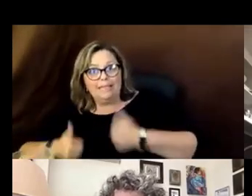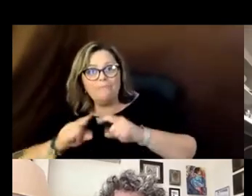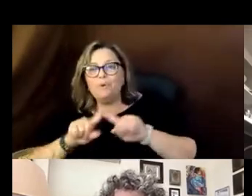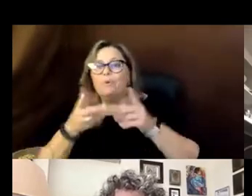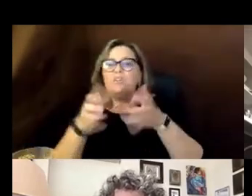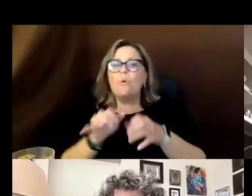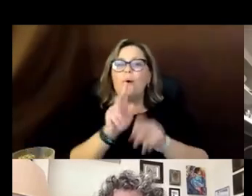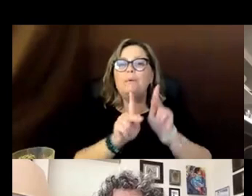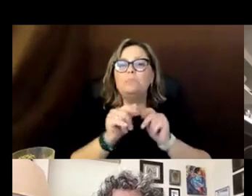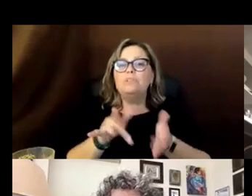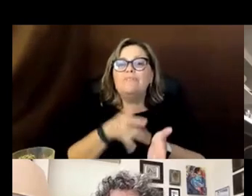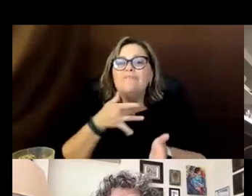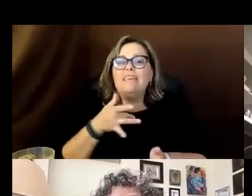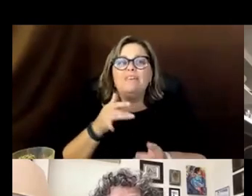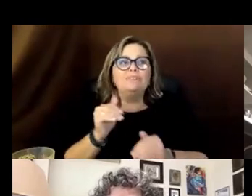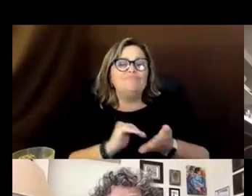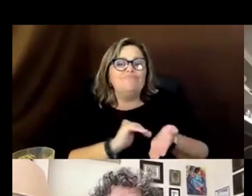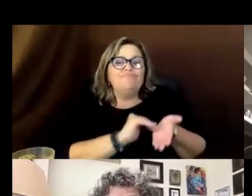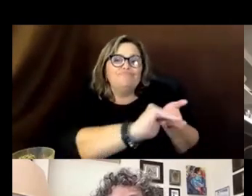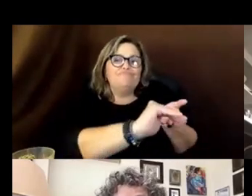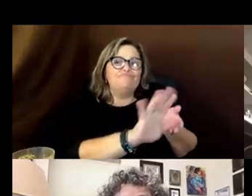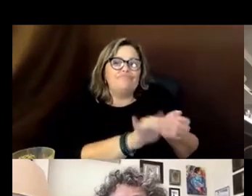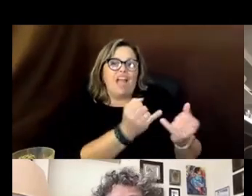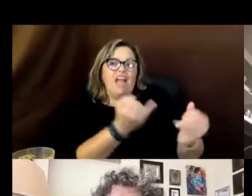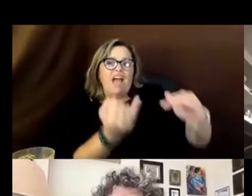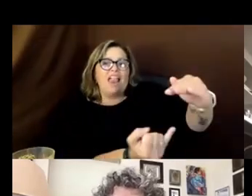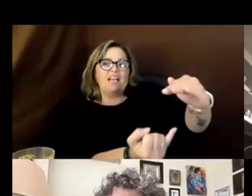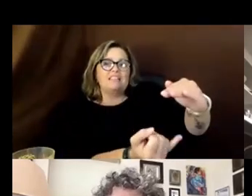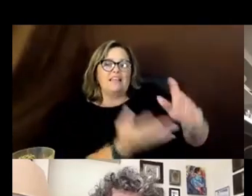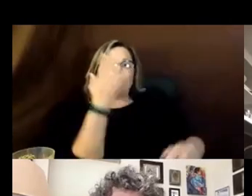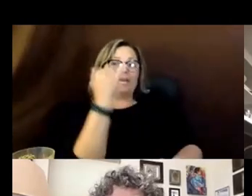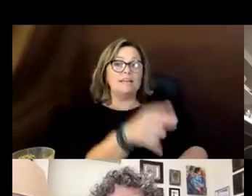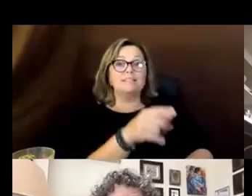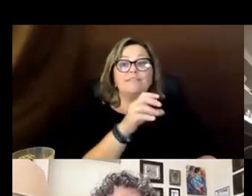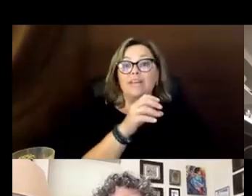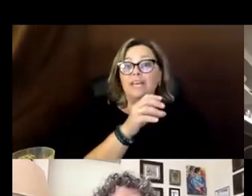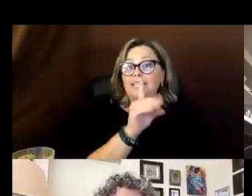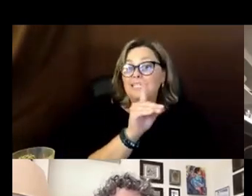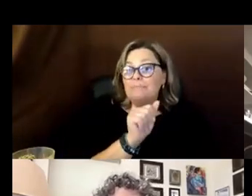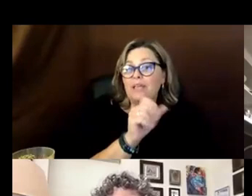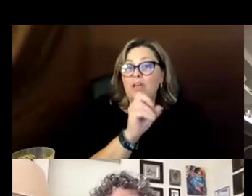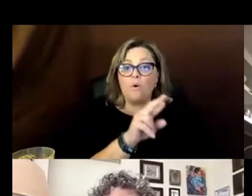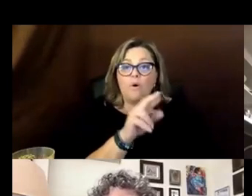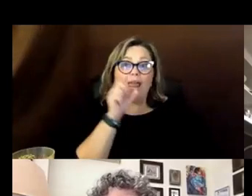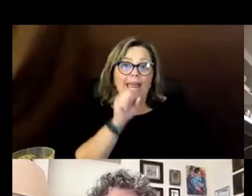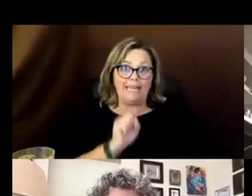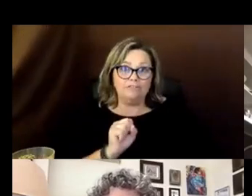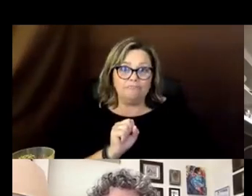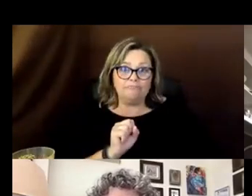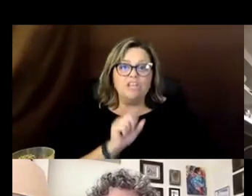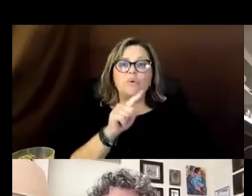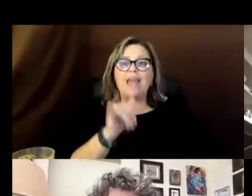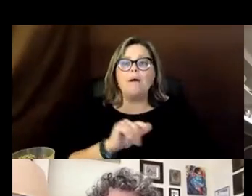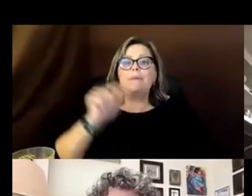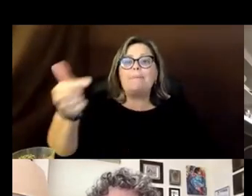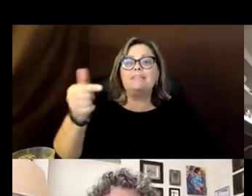their age. So I will pass it on to my very wonderful partner in all of this, Supervisor Ritter, who has